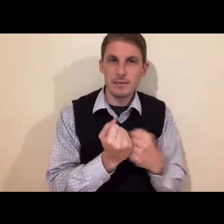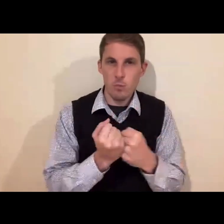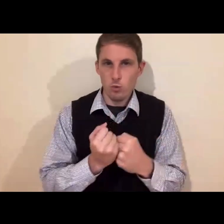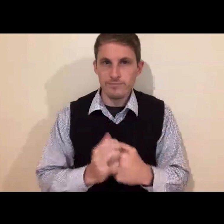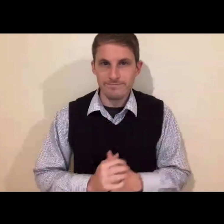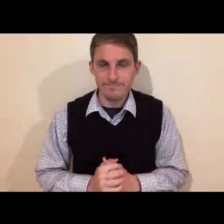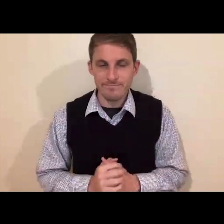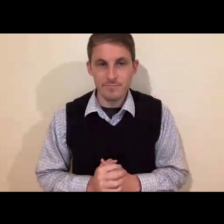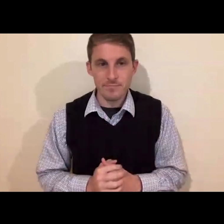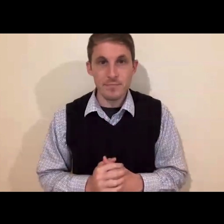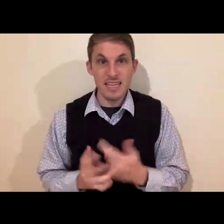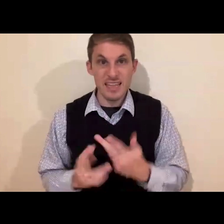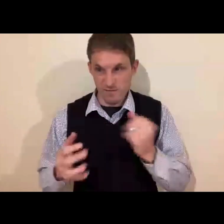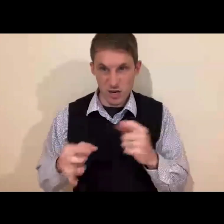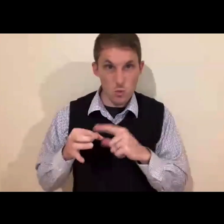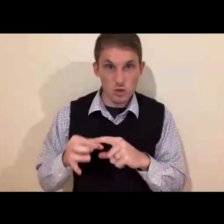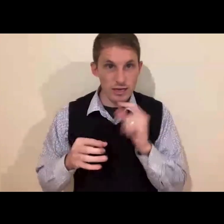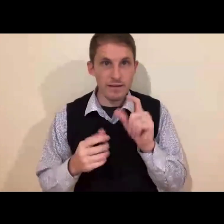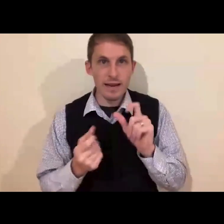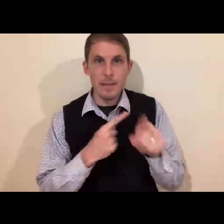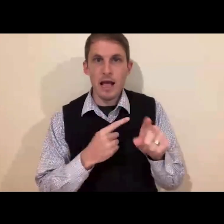an email address. It's